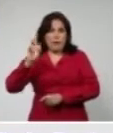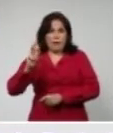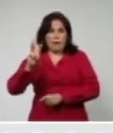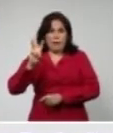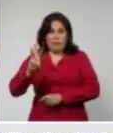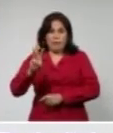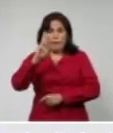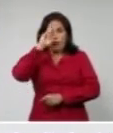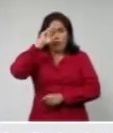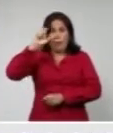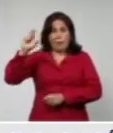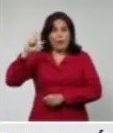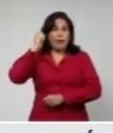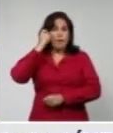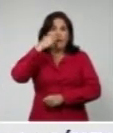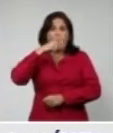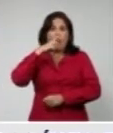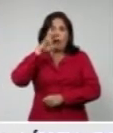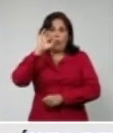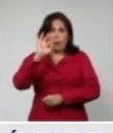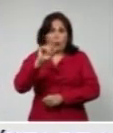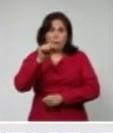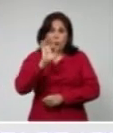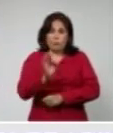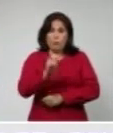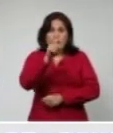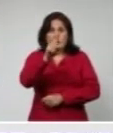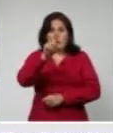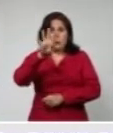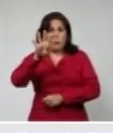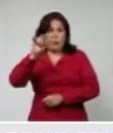205 in the Molecular Immunology Center,